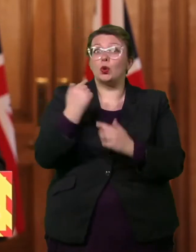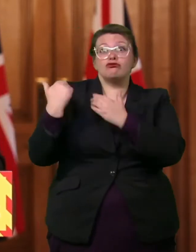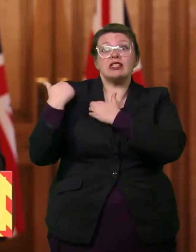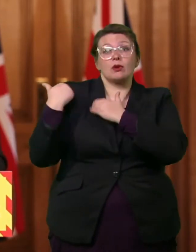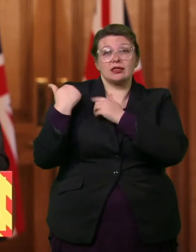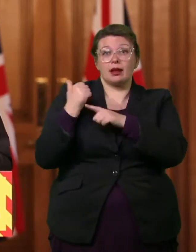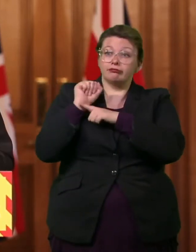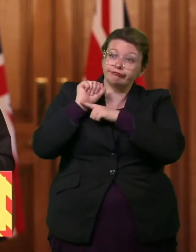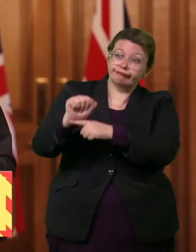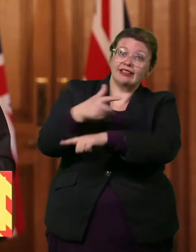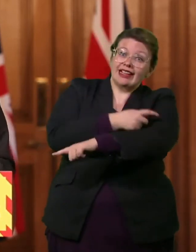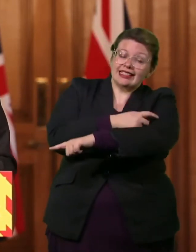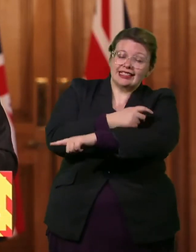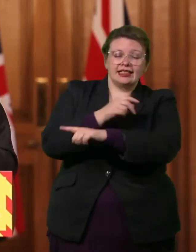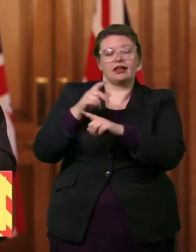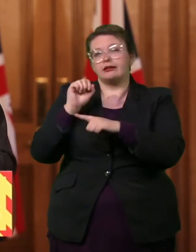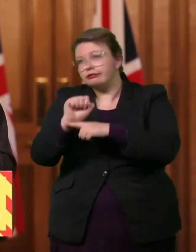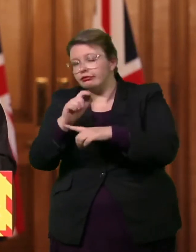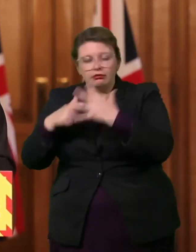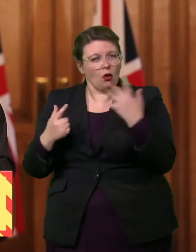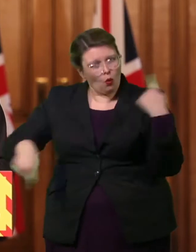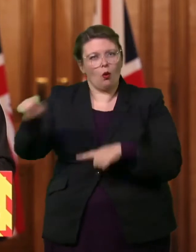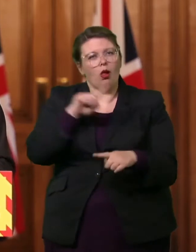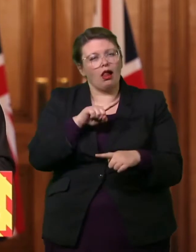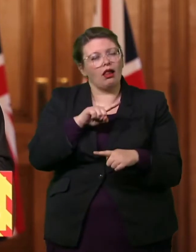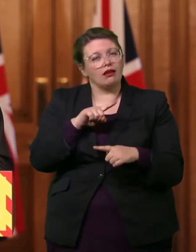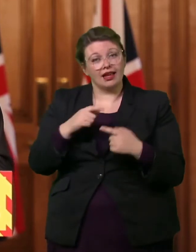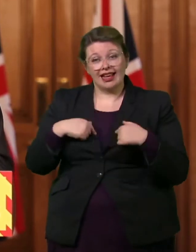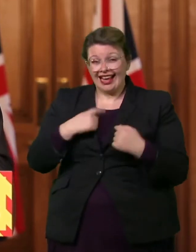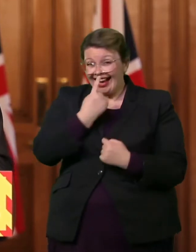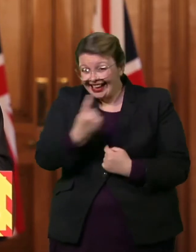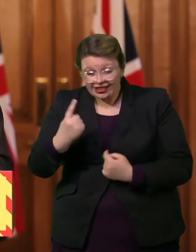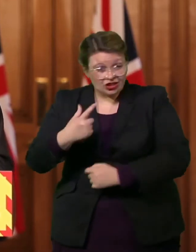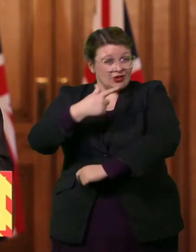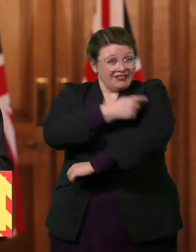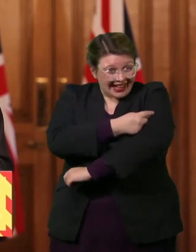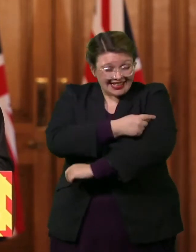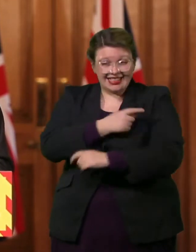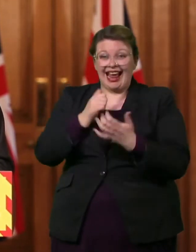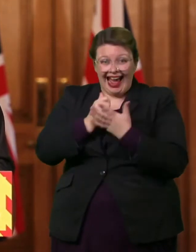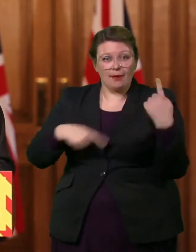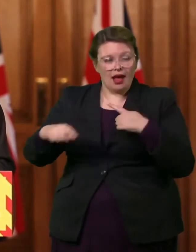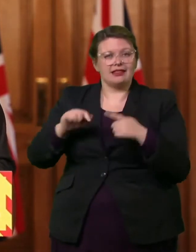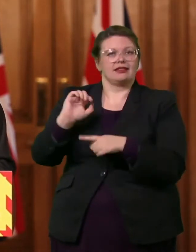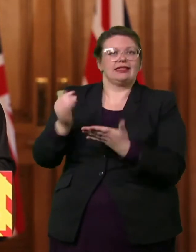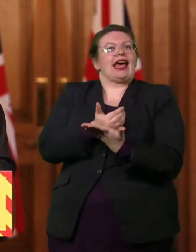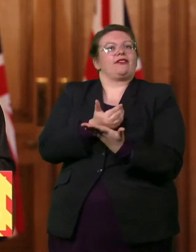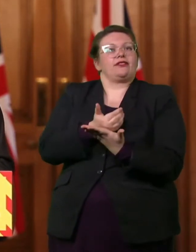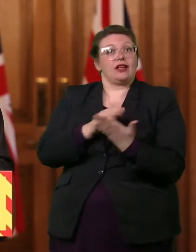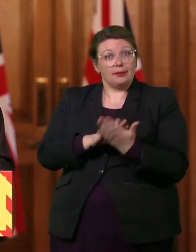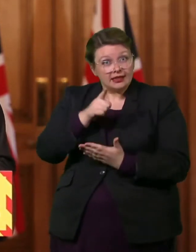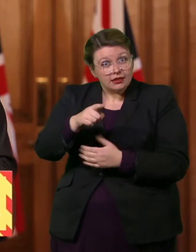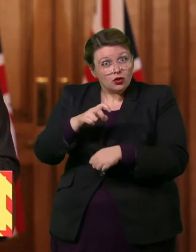protected, the safer we'll all be. So if you get the call, please come forward to protect yourself and to protect those around